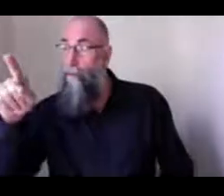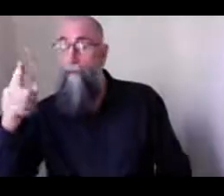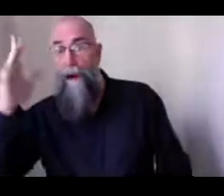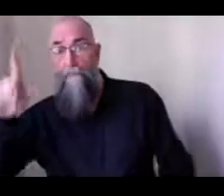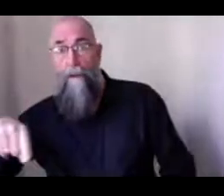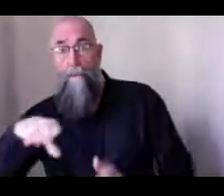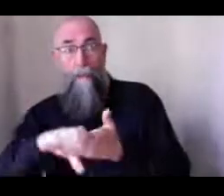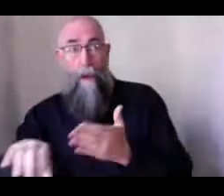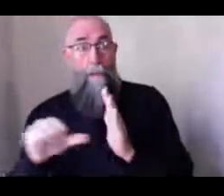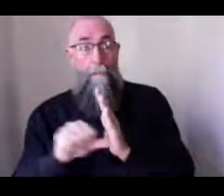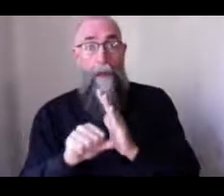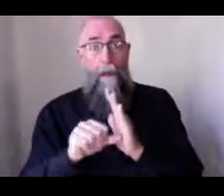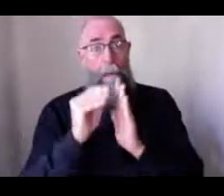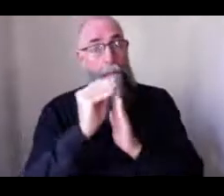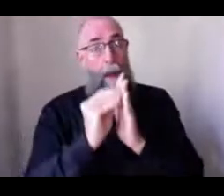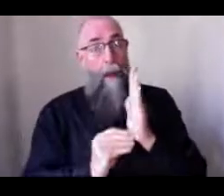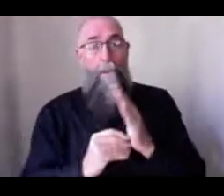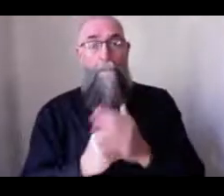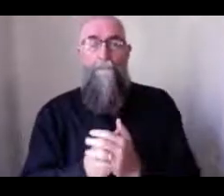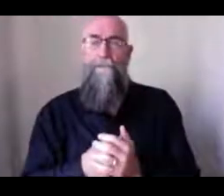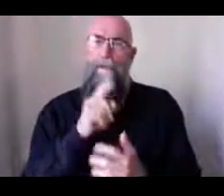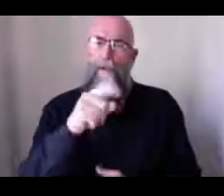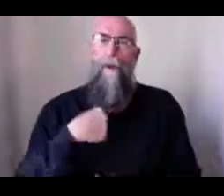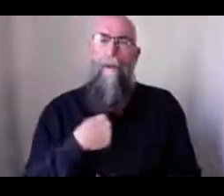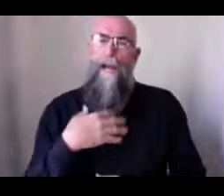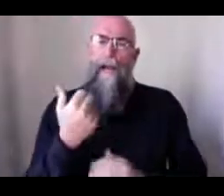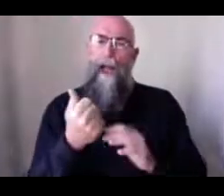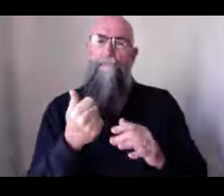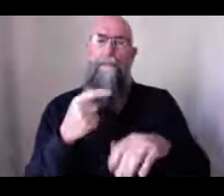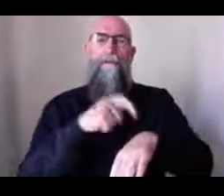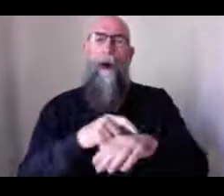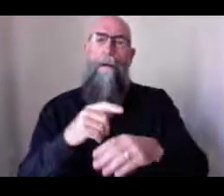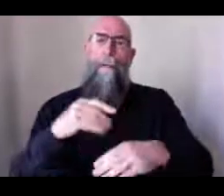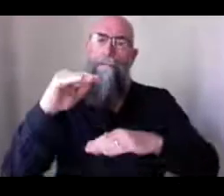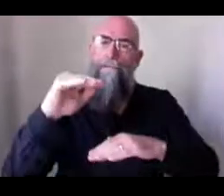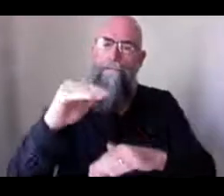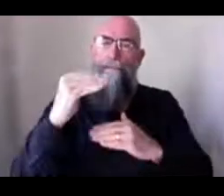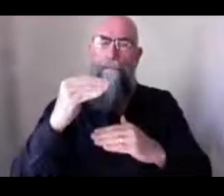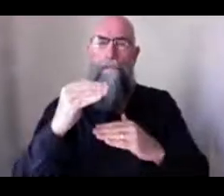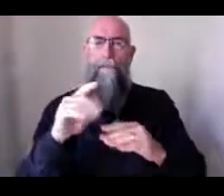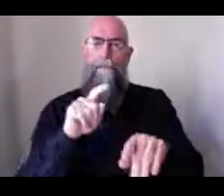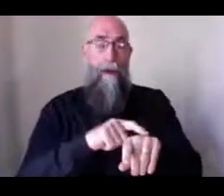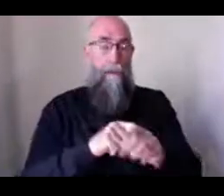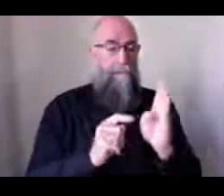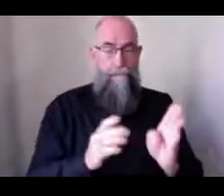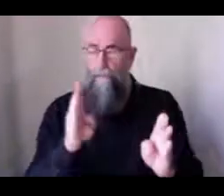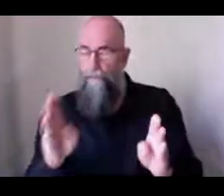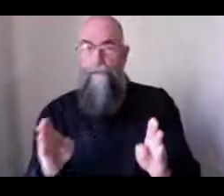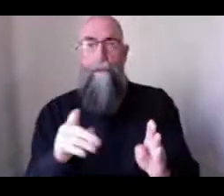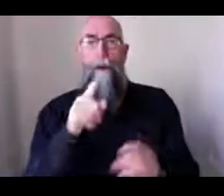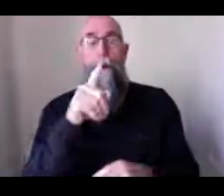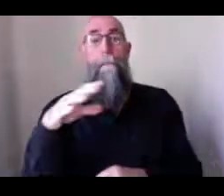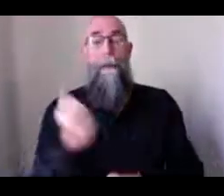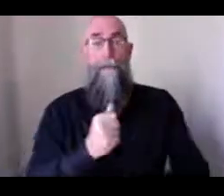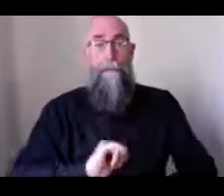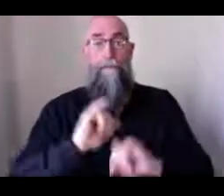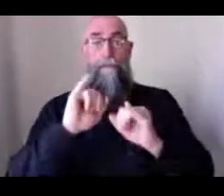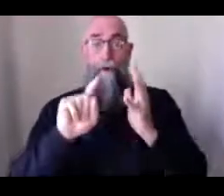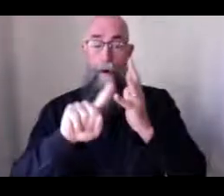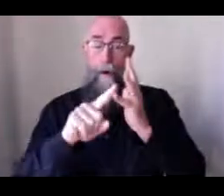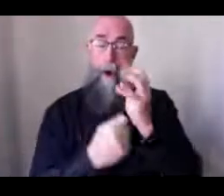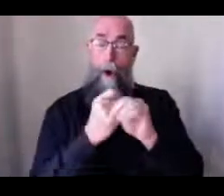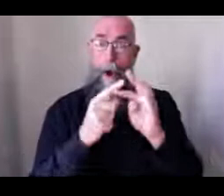There are sort of some timeframes related to small project grants in that your project that you're applying for must be urgent or time sensitive. So